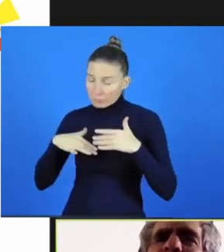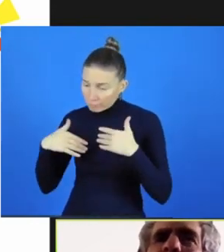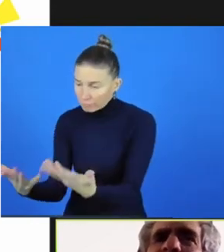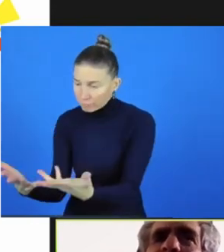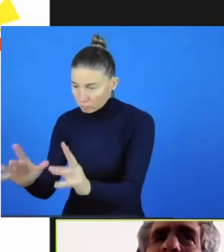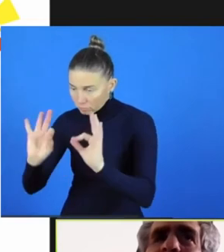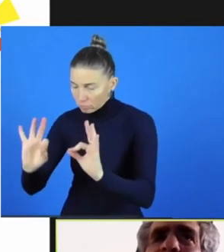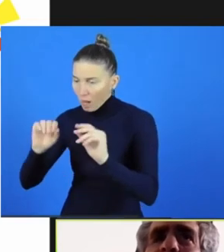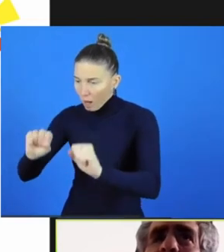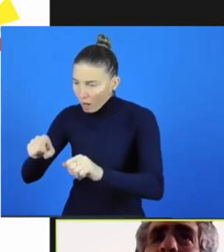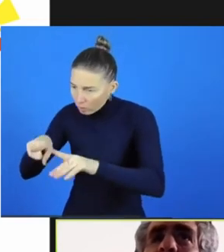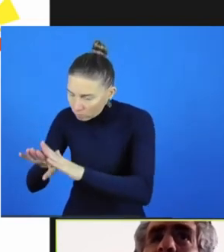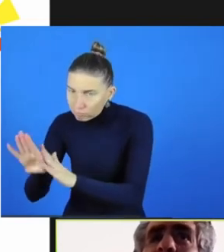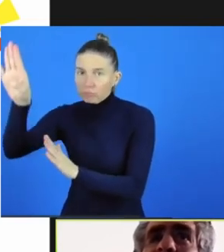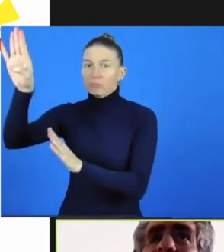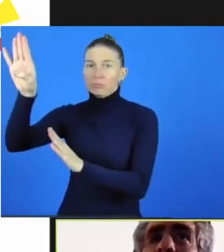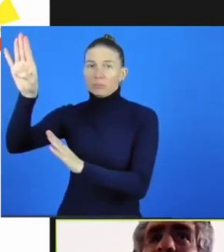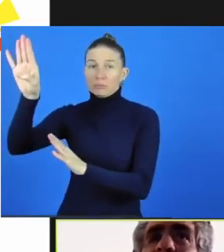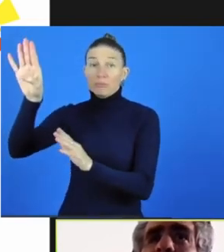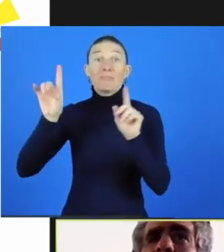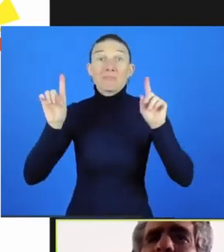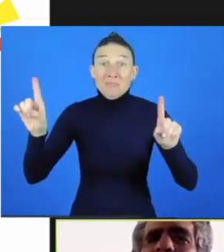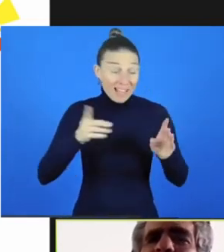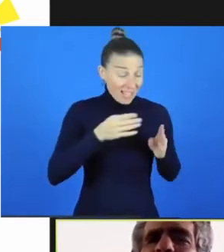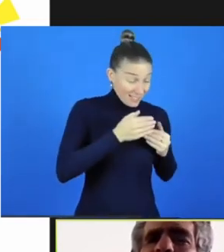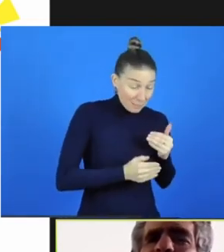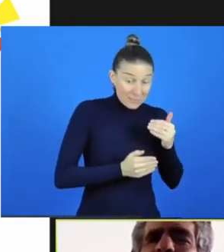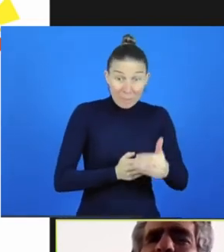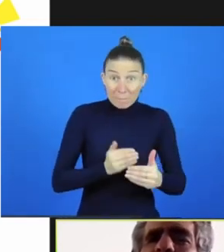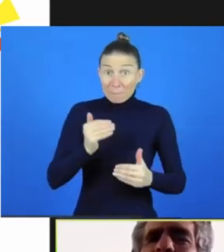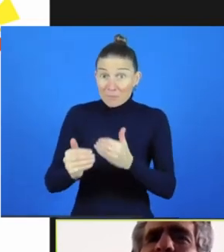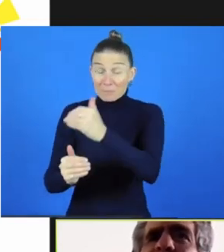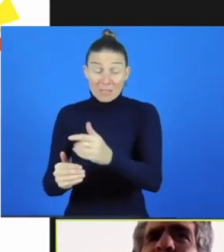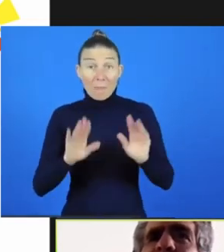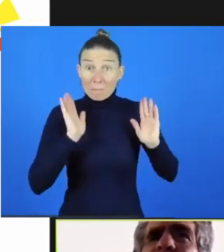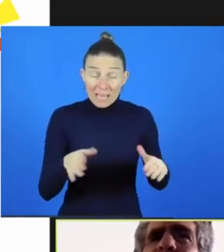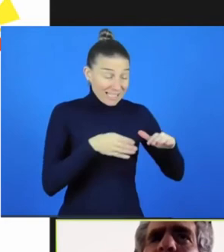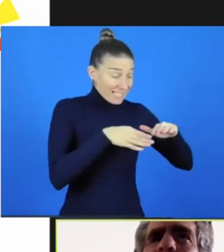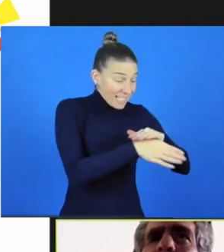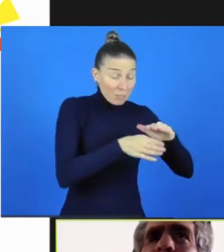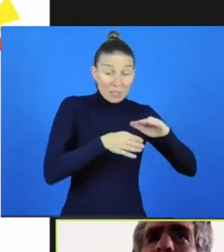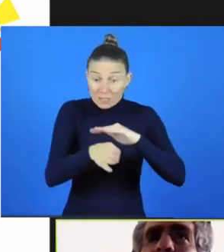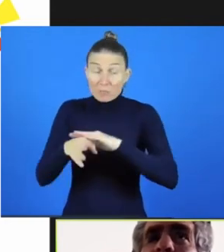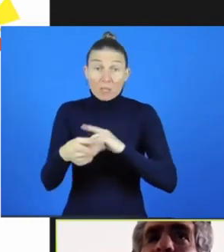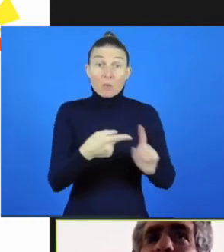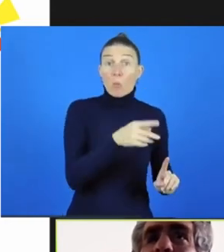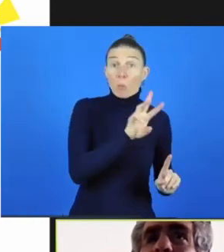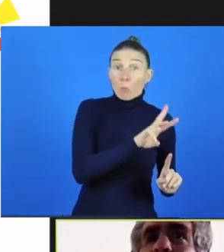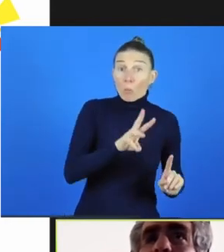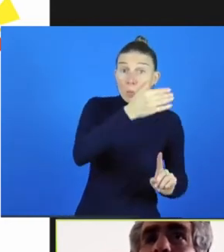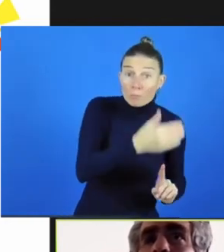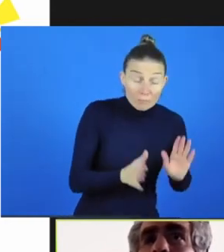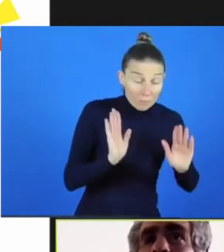these systems have to be accessible, websites have to be accessible, accessibility in every sense, right across the journey.